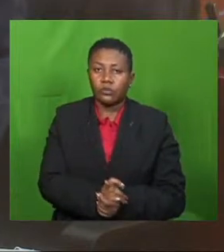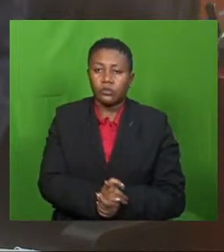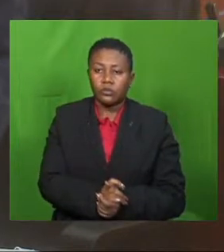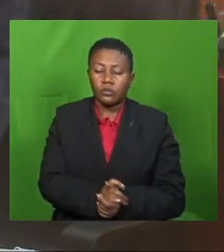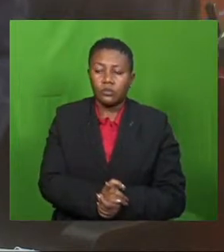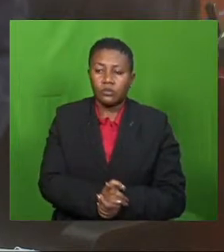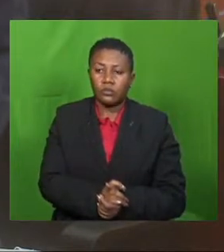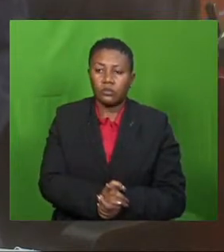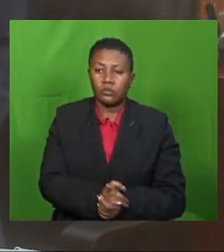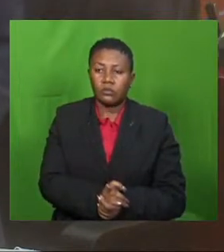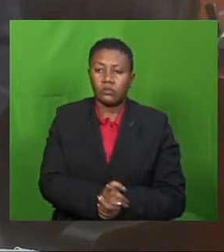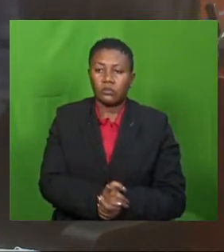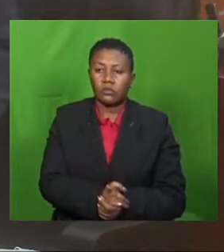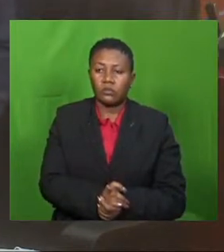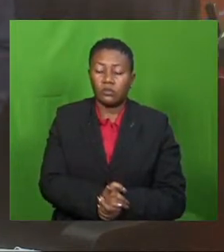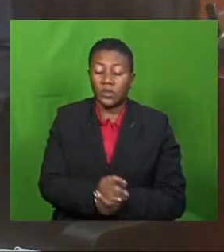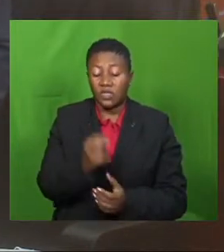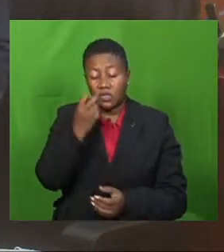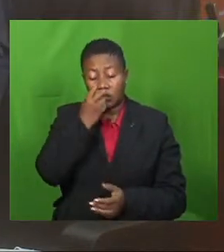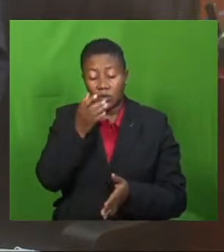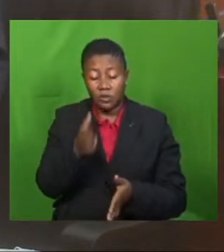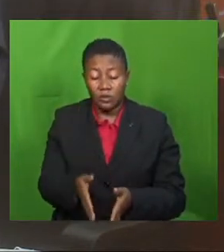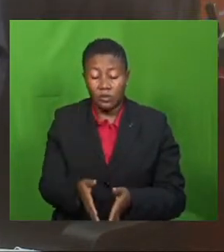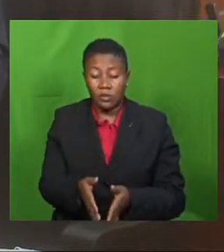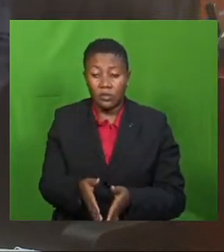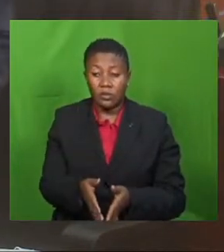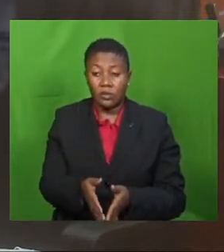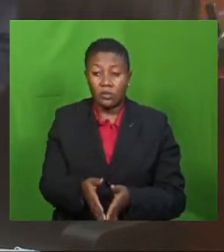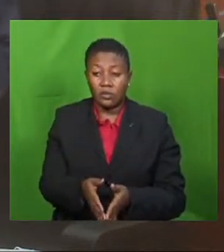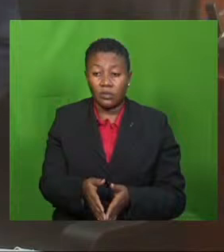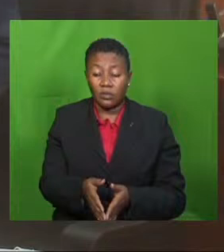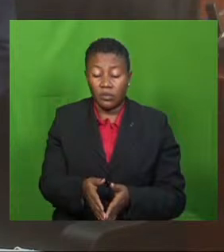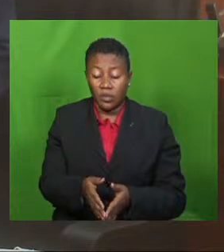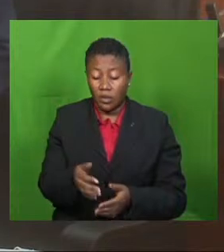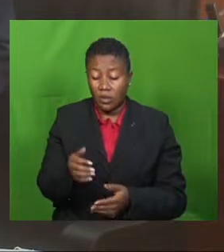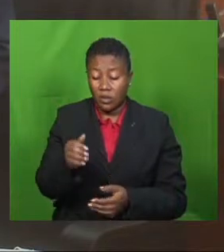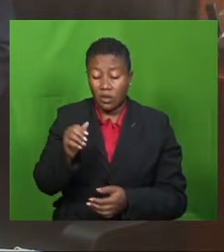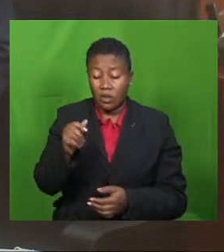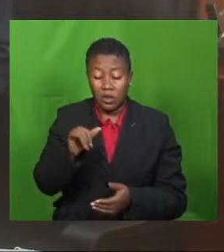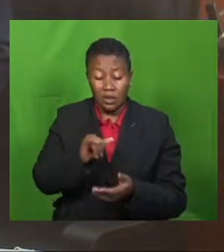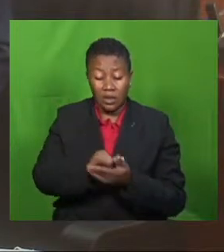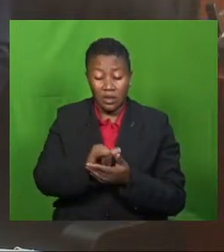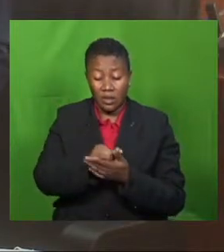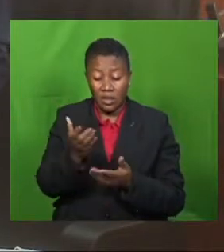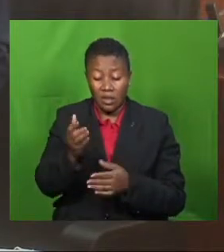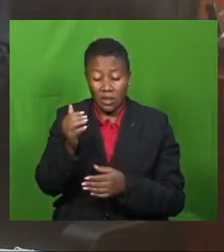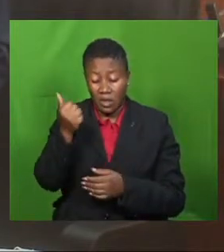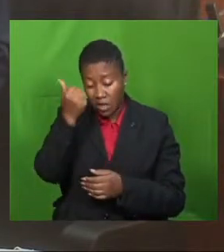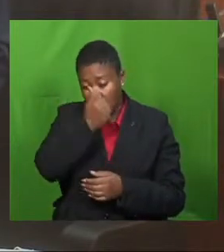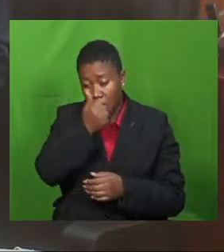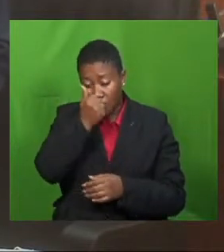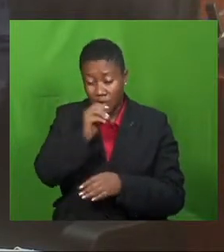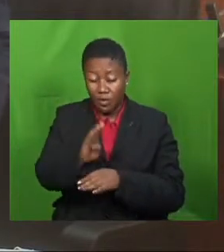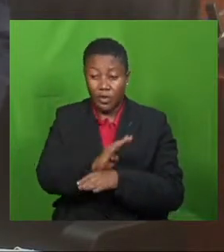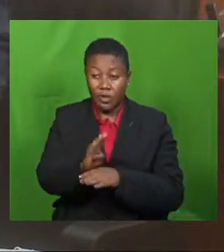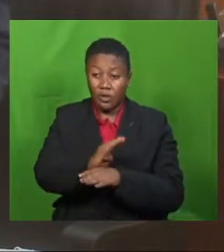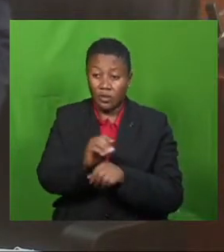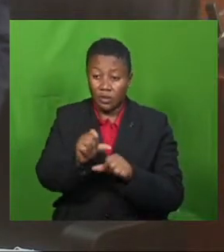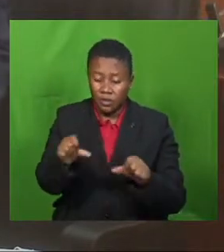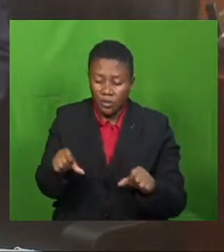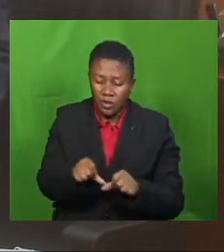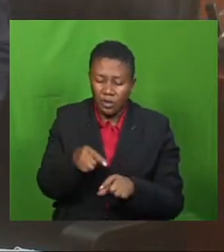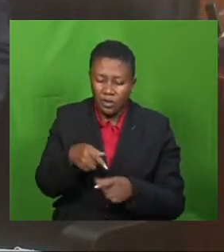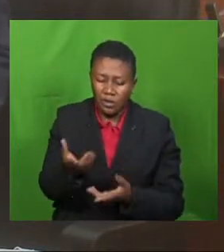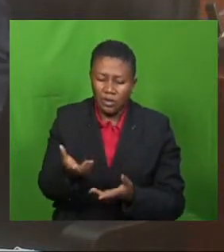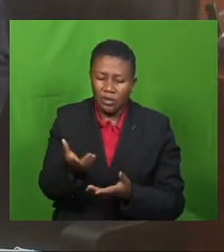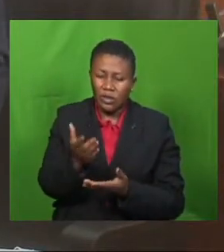collapse. The Speaker, fifthly, the African Continental Free Trade Area has the greatest level of income disparity of any